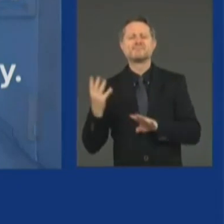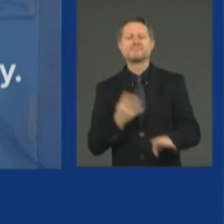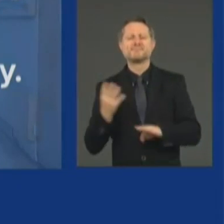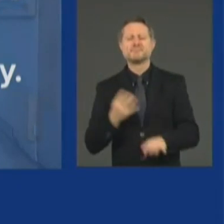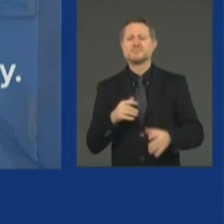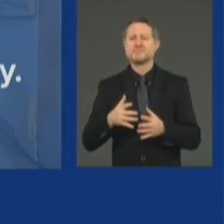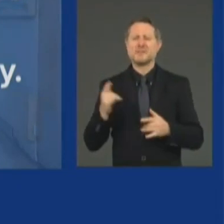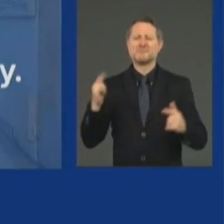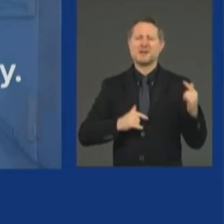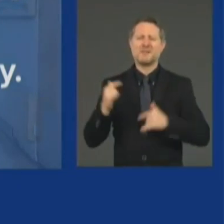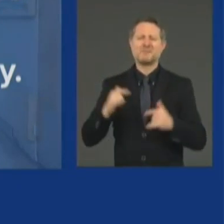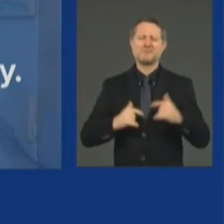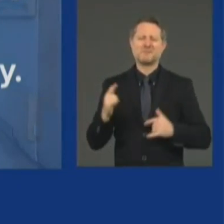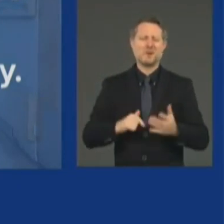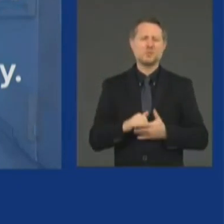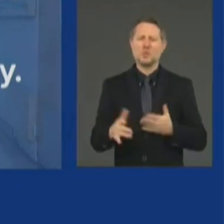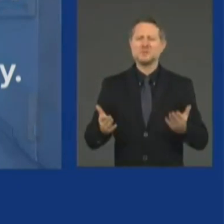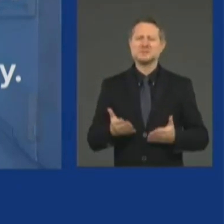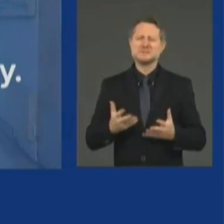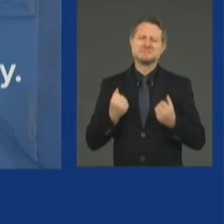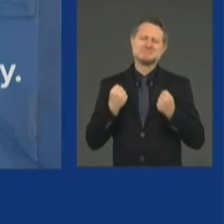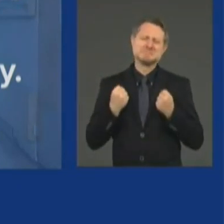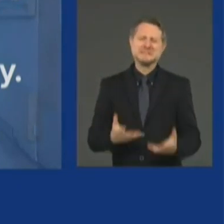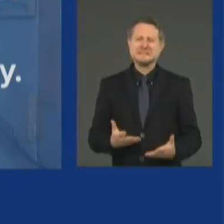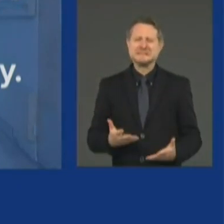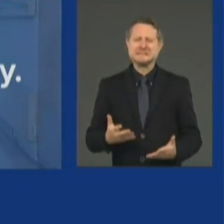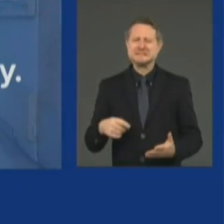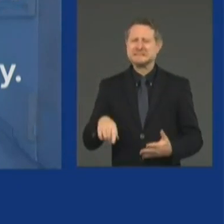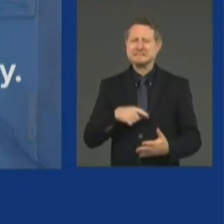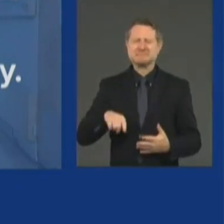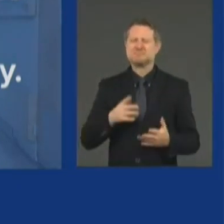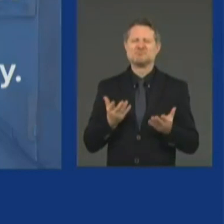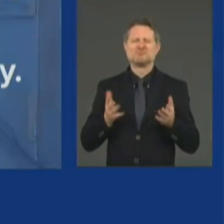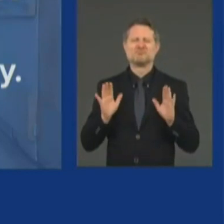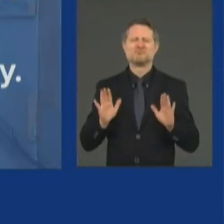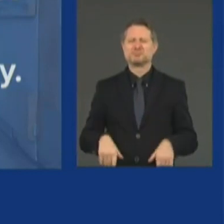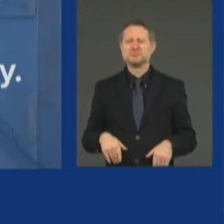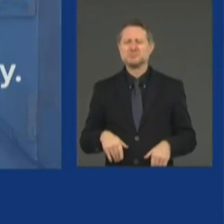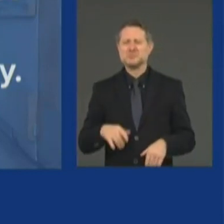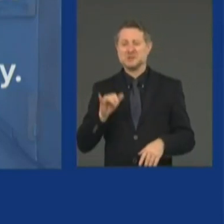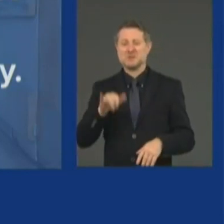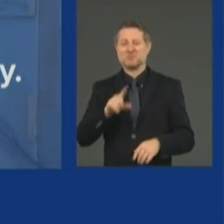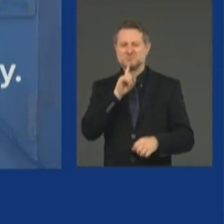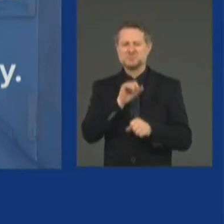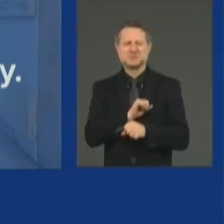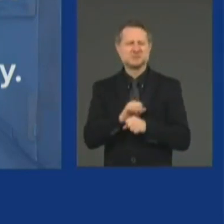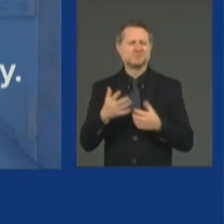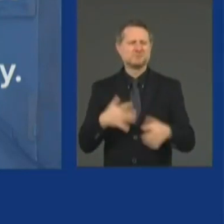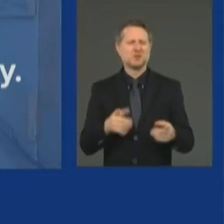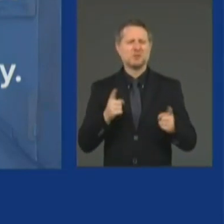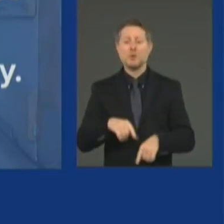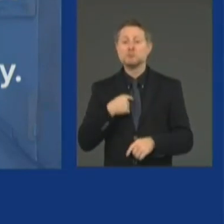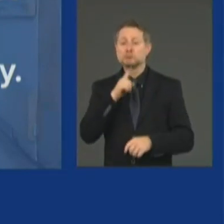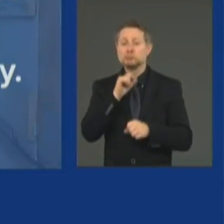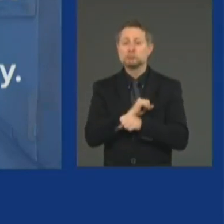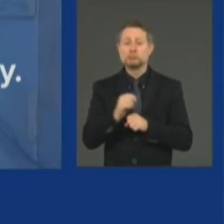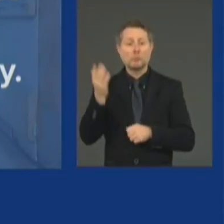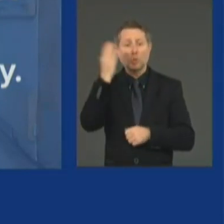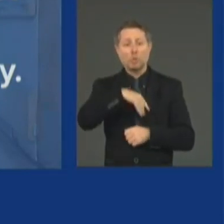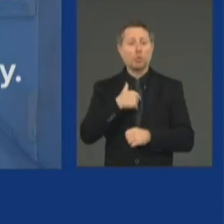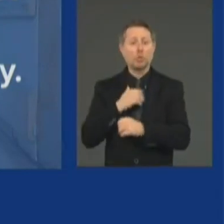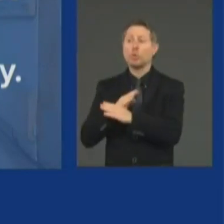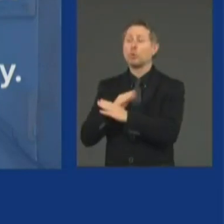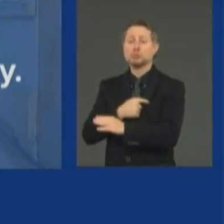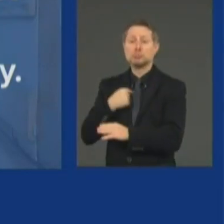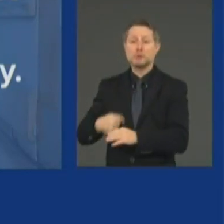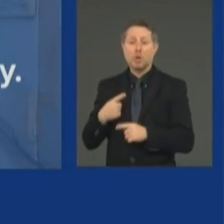in New York airports. And that was happening, and we didn't know. Closed China was